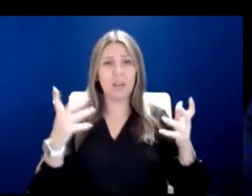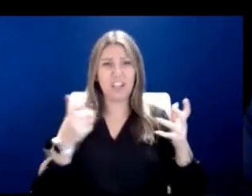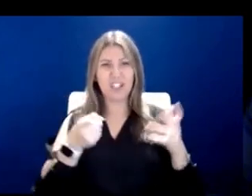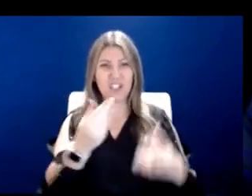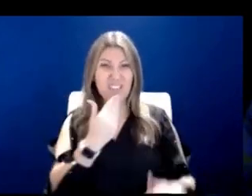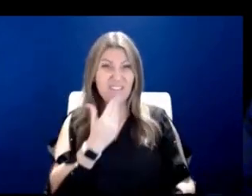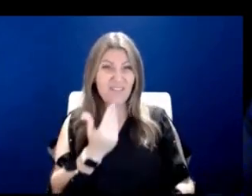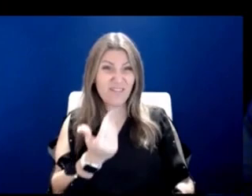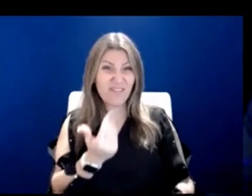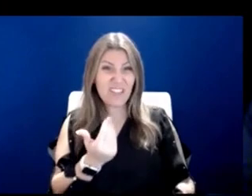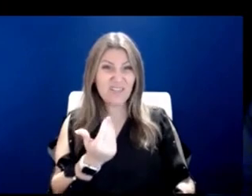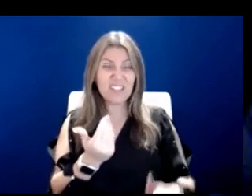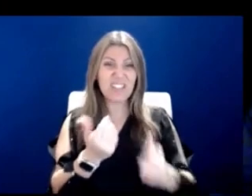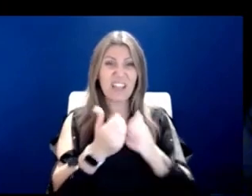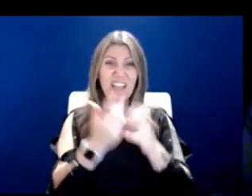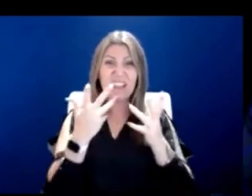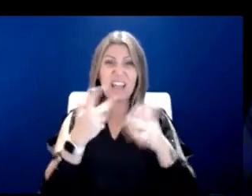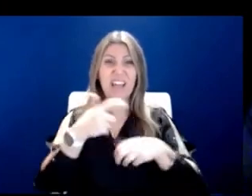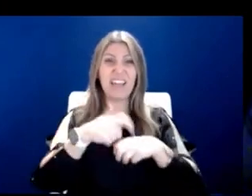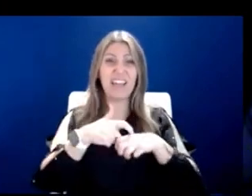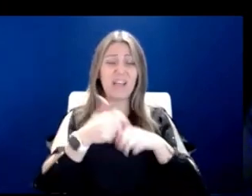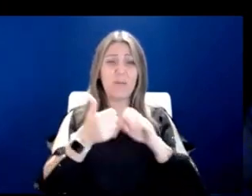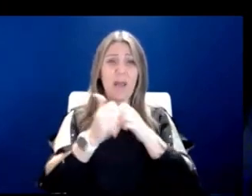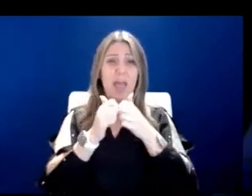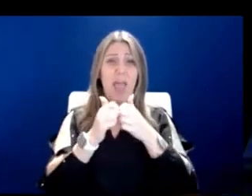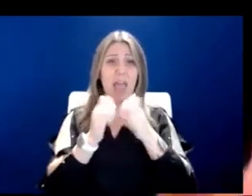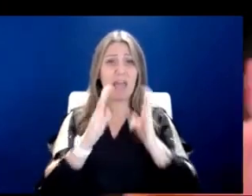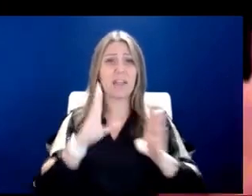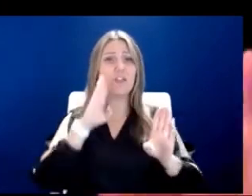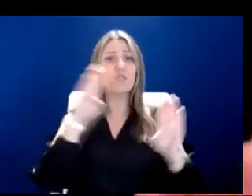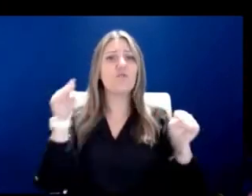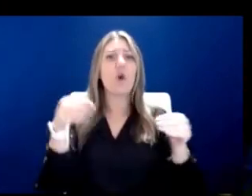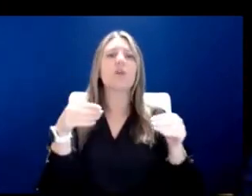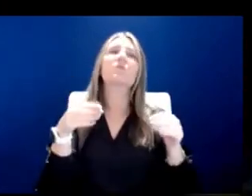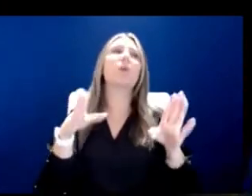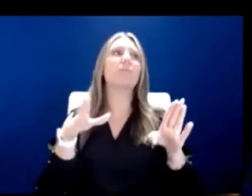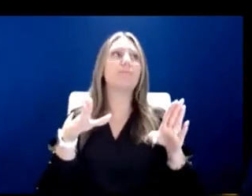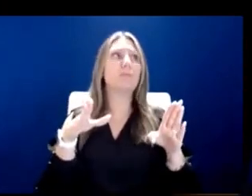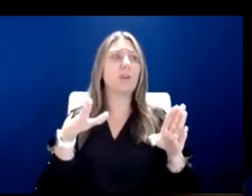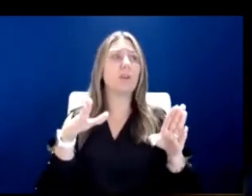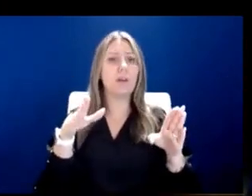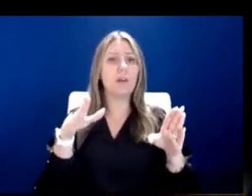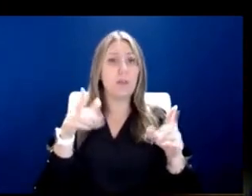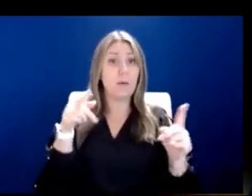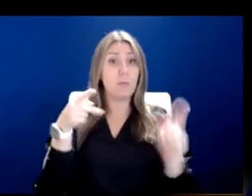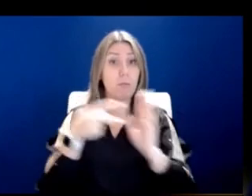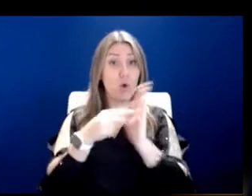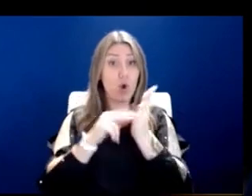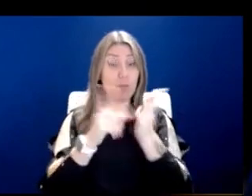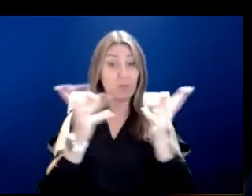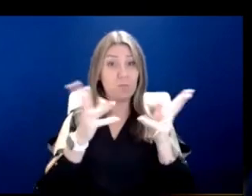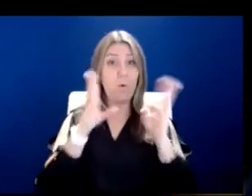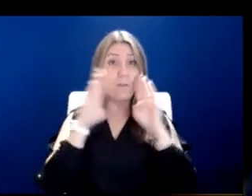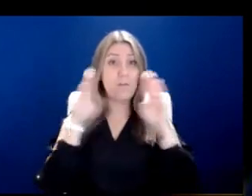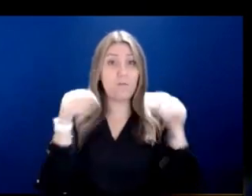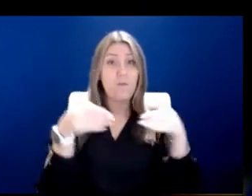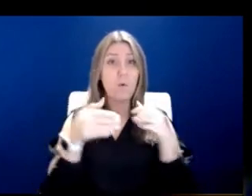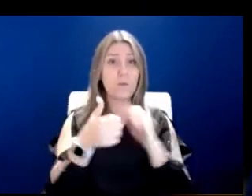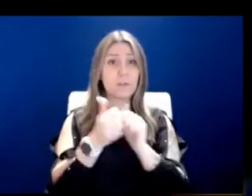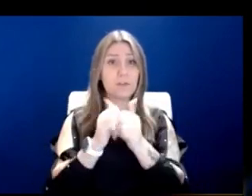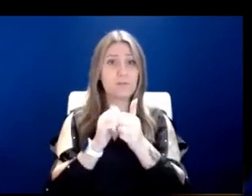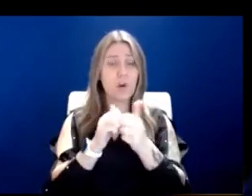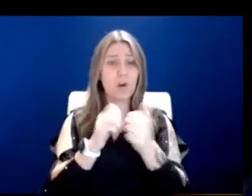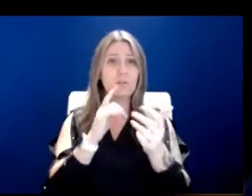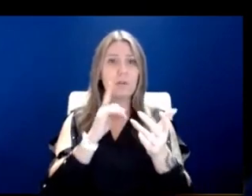these athletes, their focus their main purpose is to focus on their sport. It's kind of the entourage with the